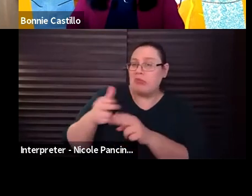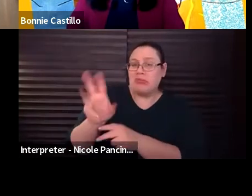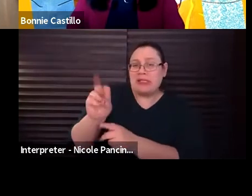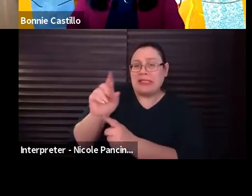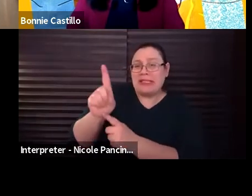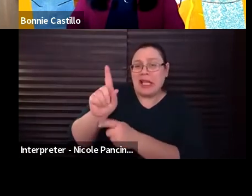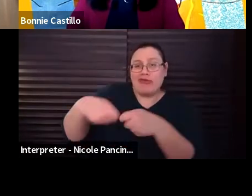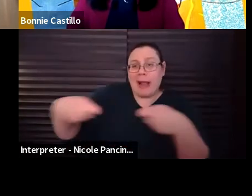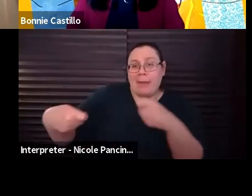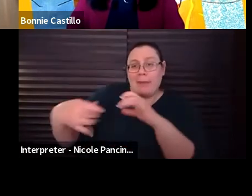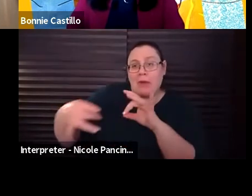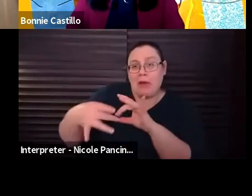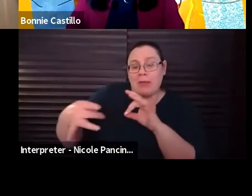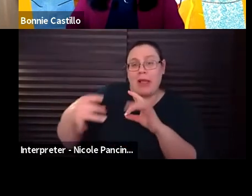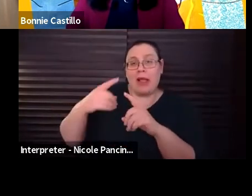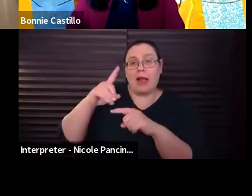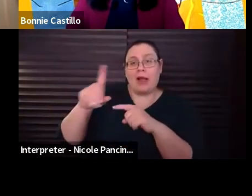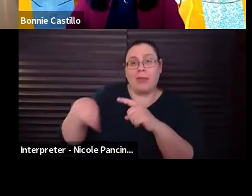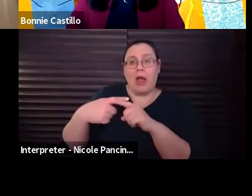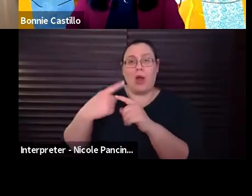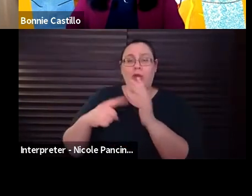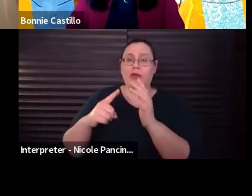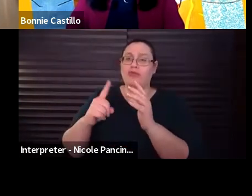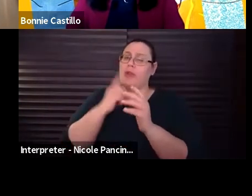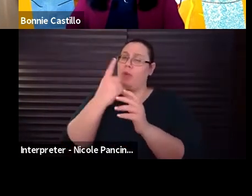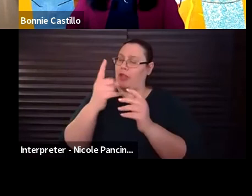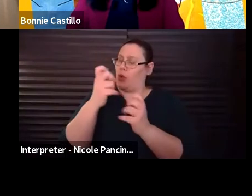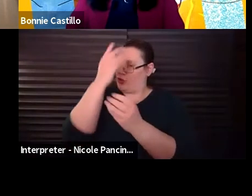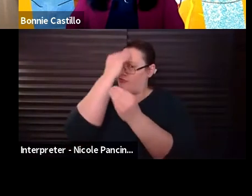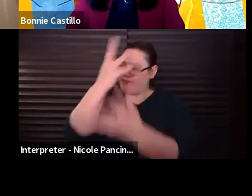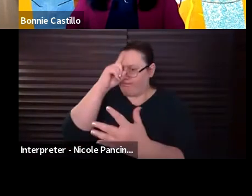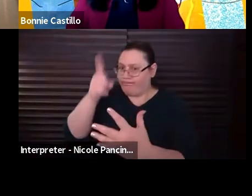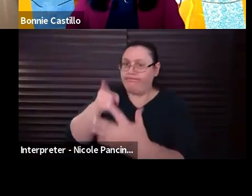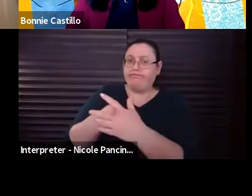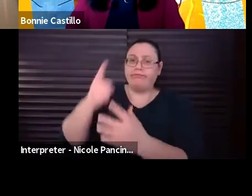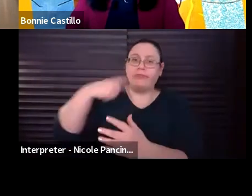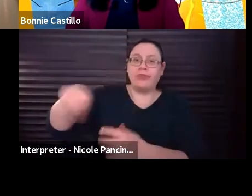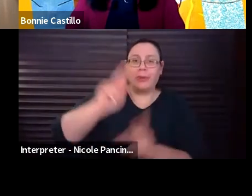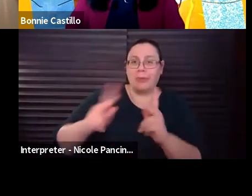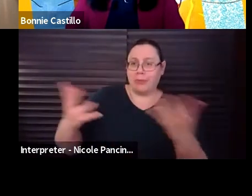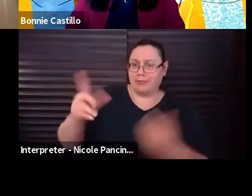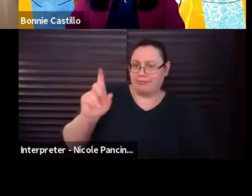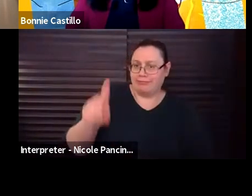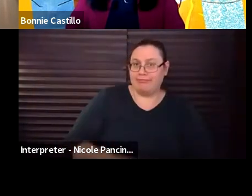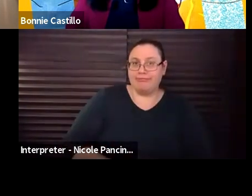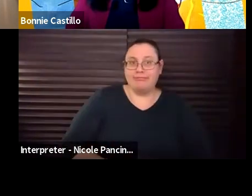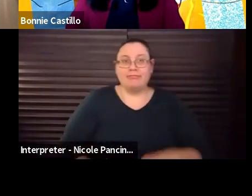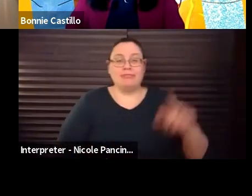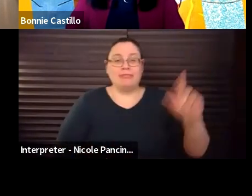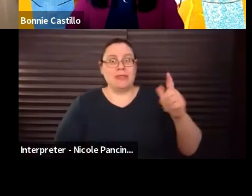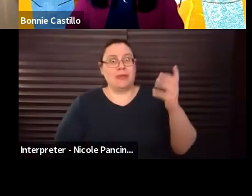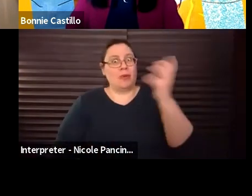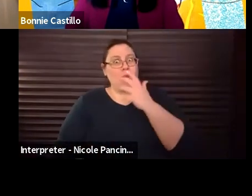wrap-up comment about the takeaway that you really want people to leave this panel with? Wow, no